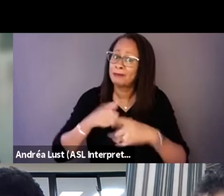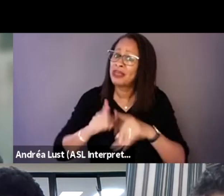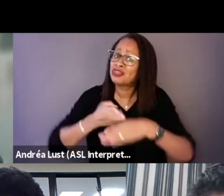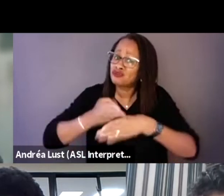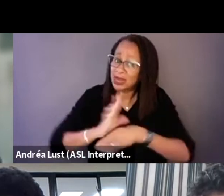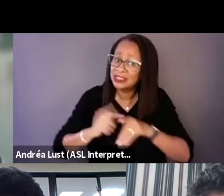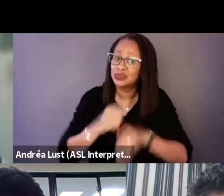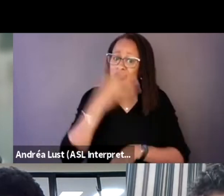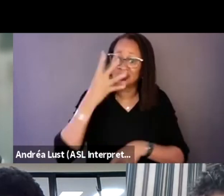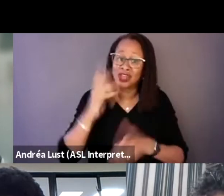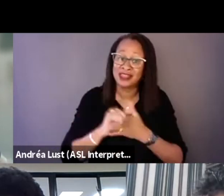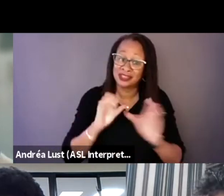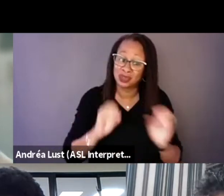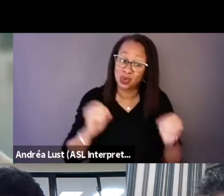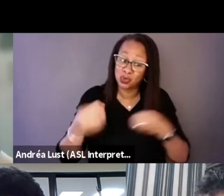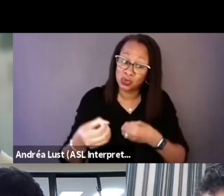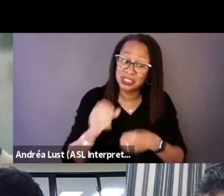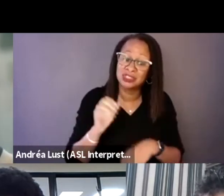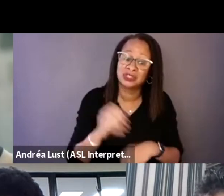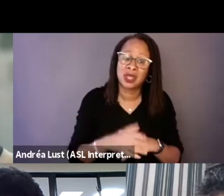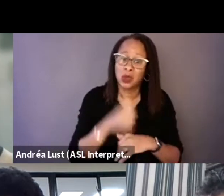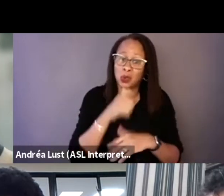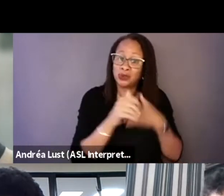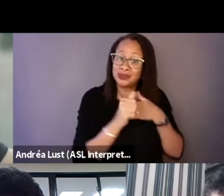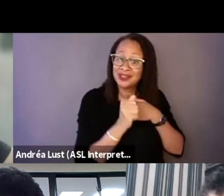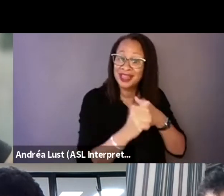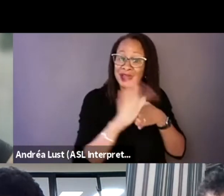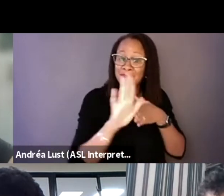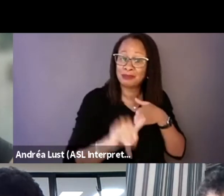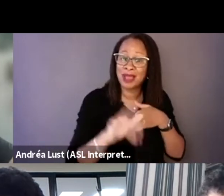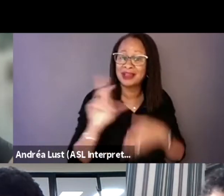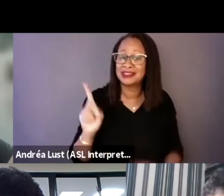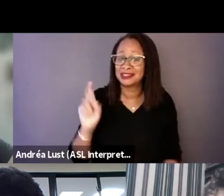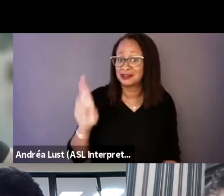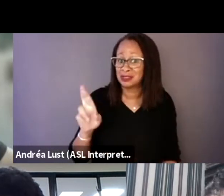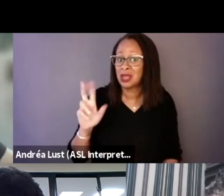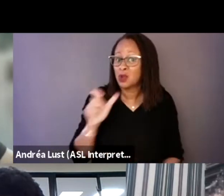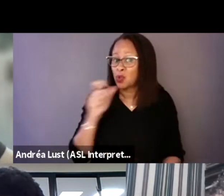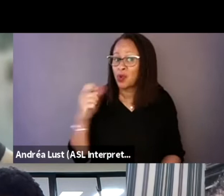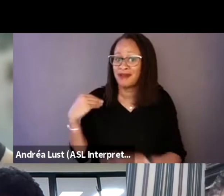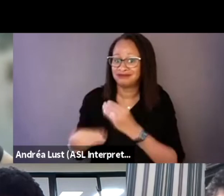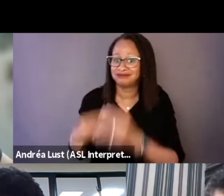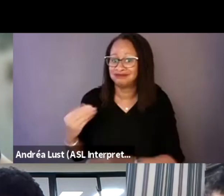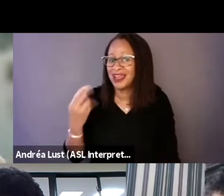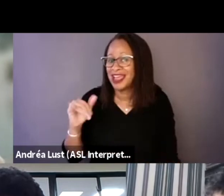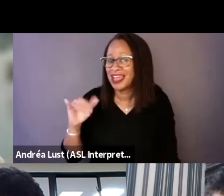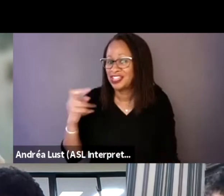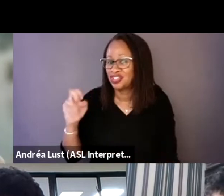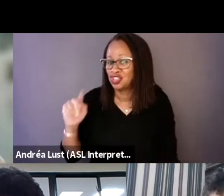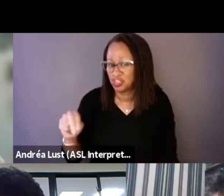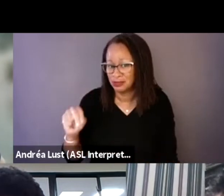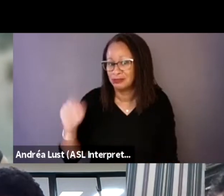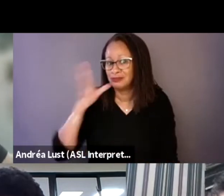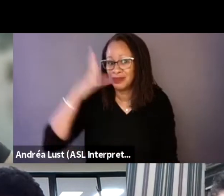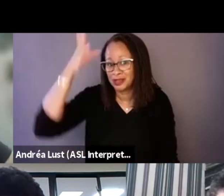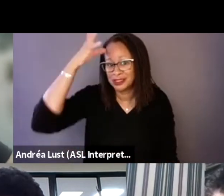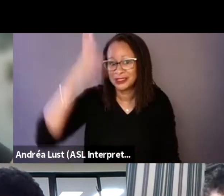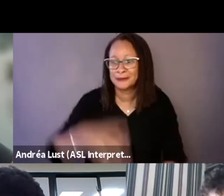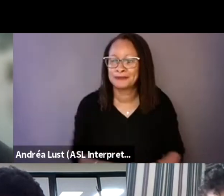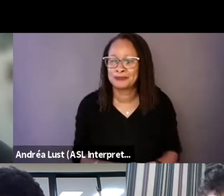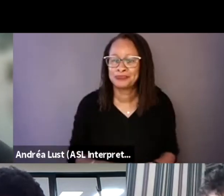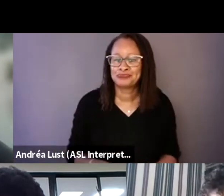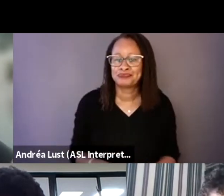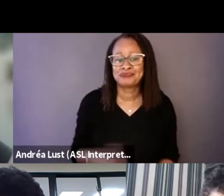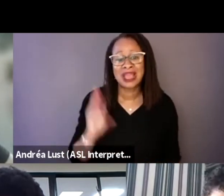an organization that is led by Dominicans of Haitian descent. Yeah. I mean, I'm curious,